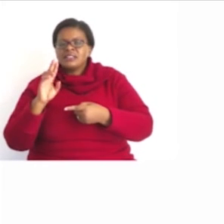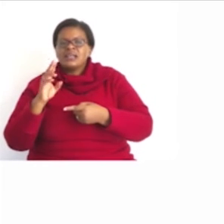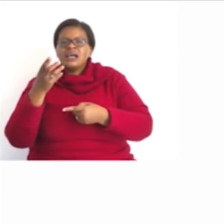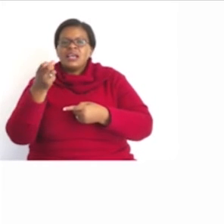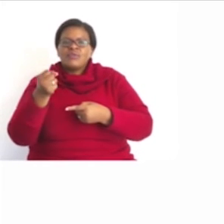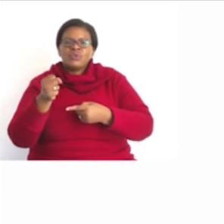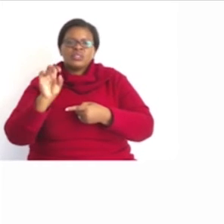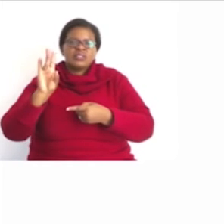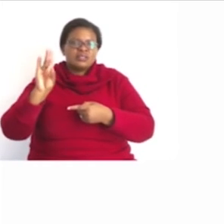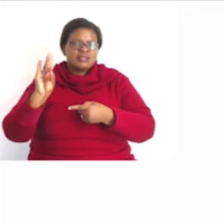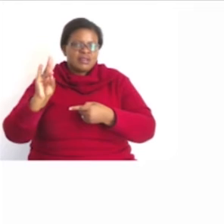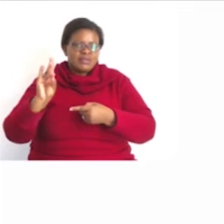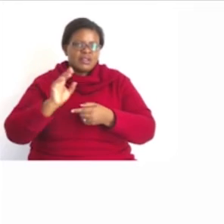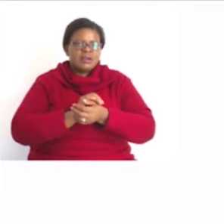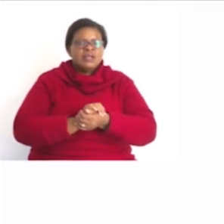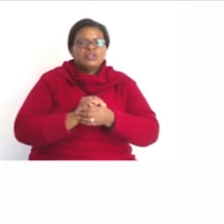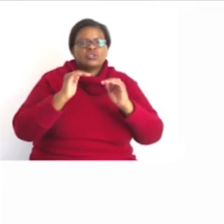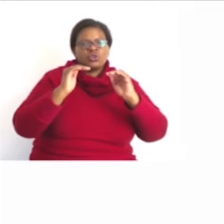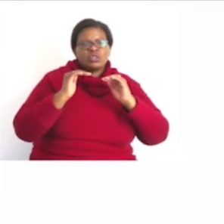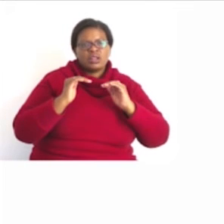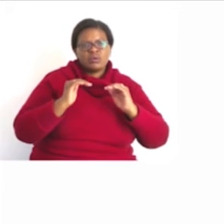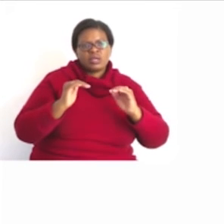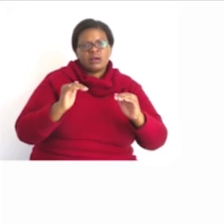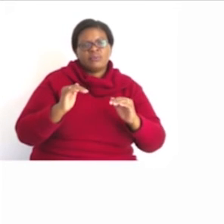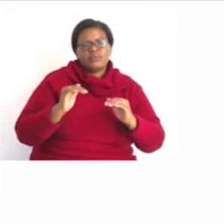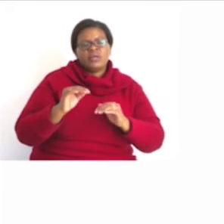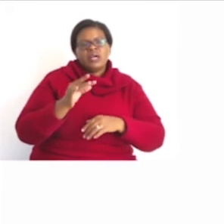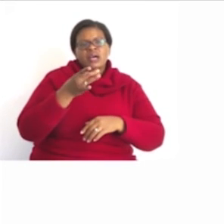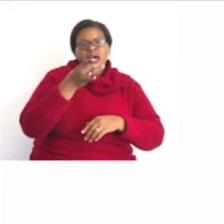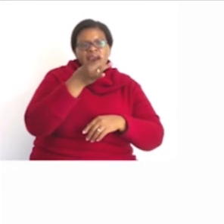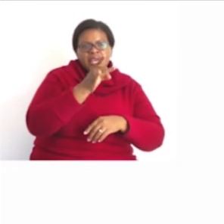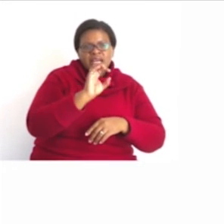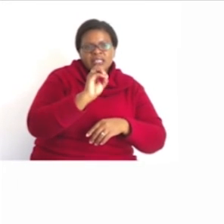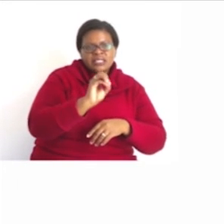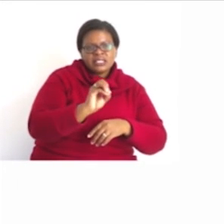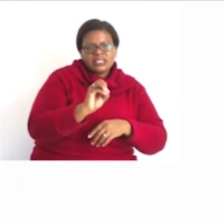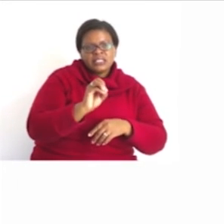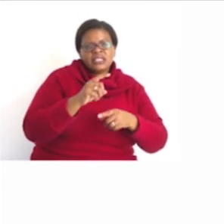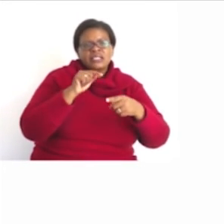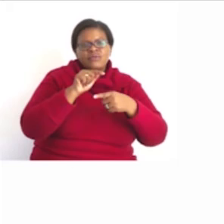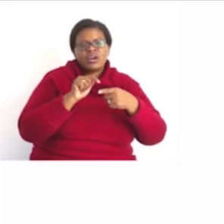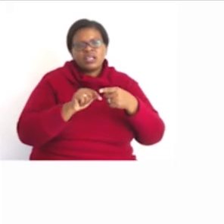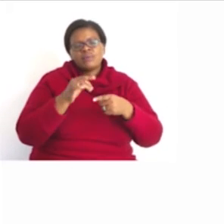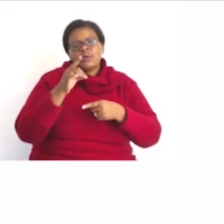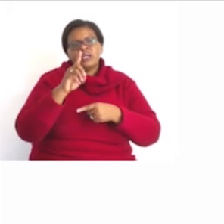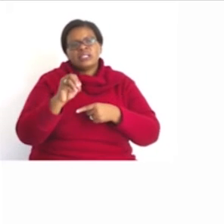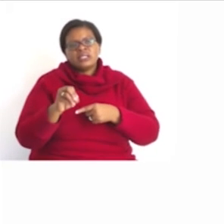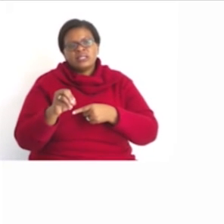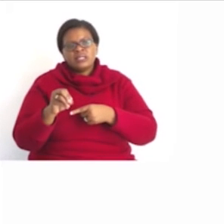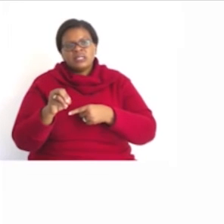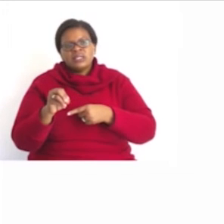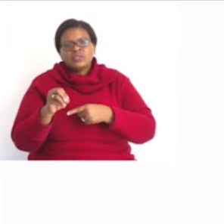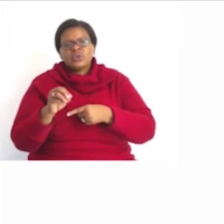inverse operation of that, and the answer will be 7. C, 80 divided by